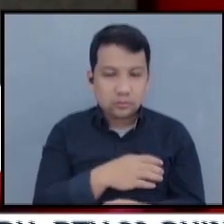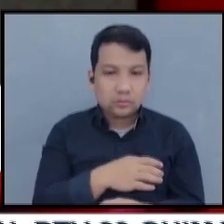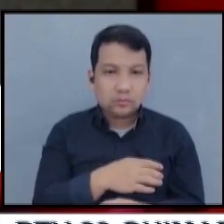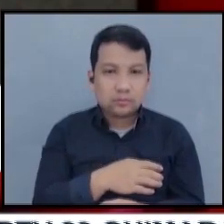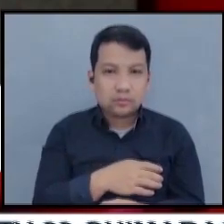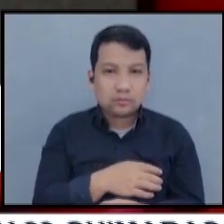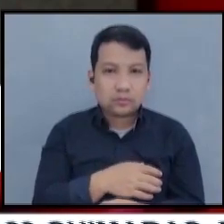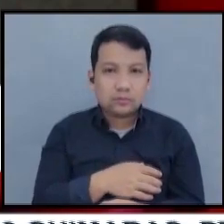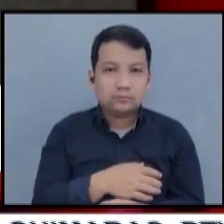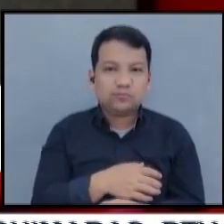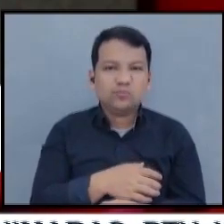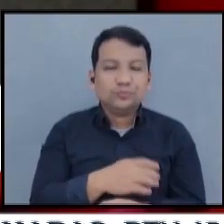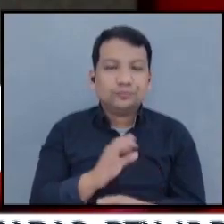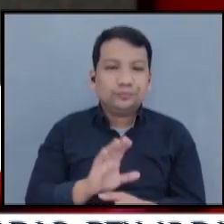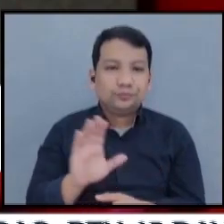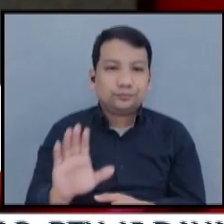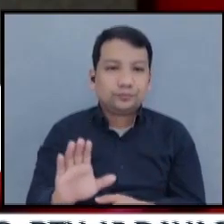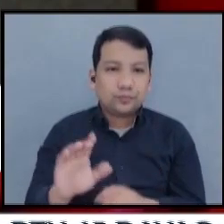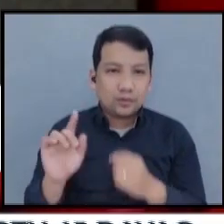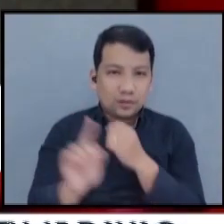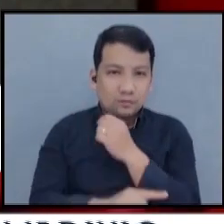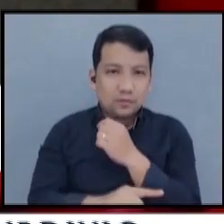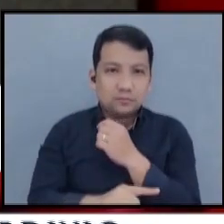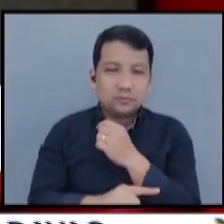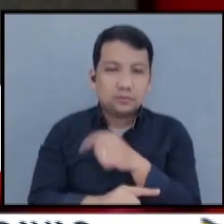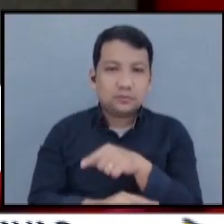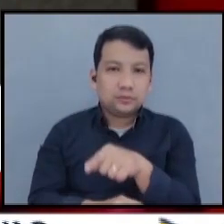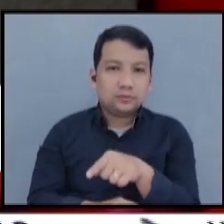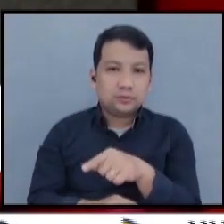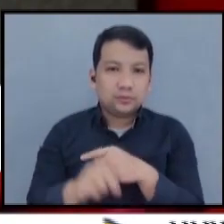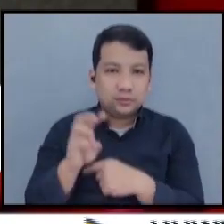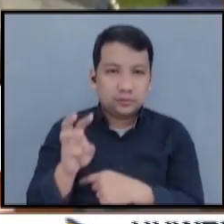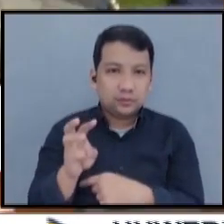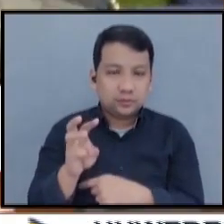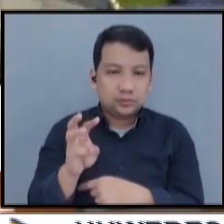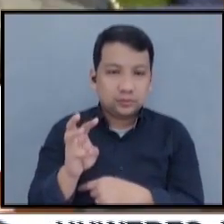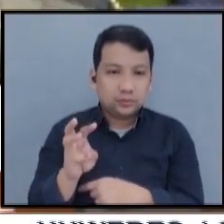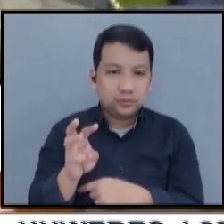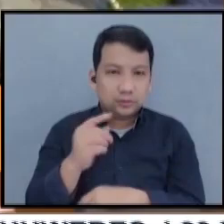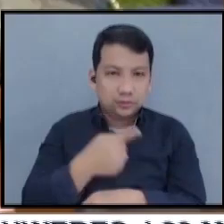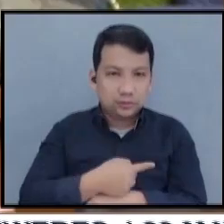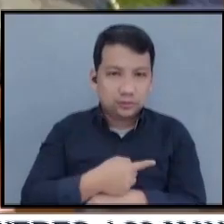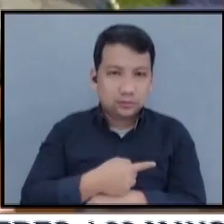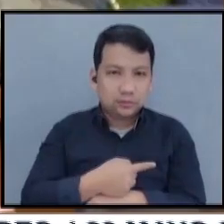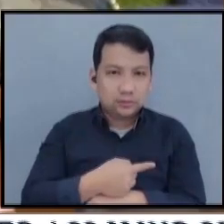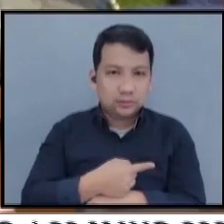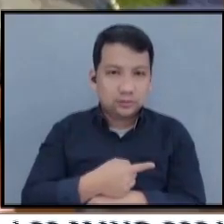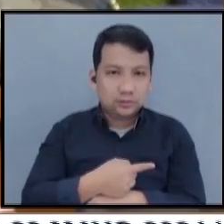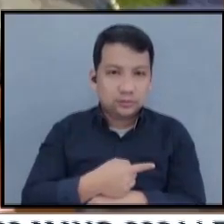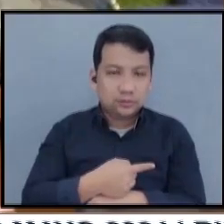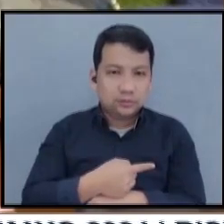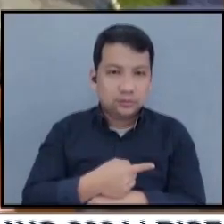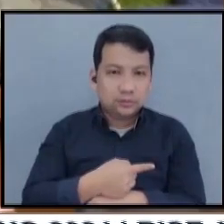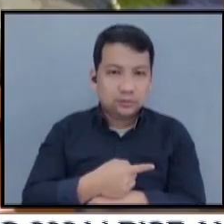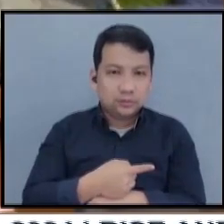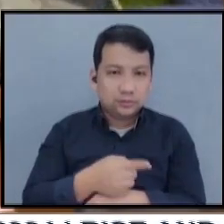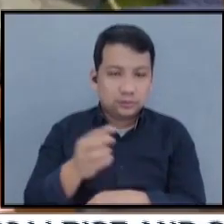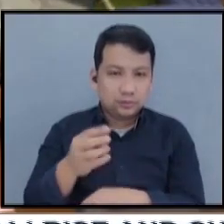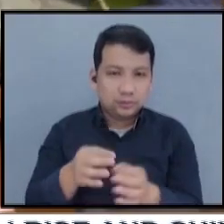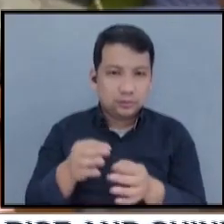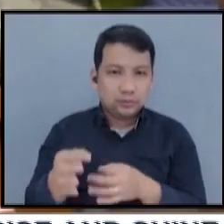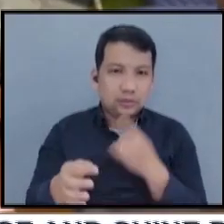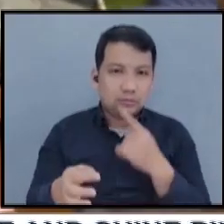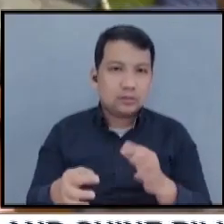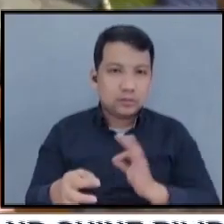imposition of the penalty of 6 days suspension from the service. Censure is a formal